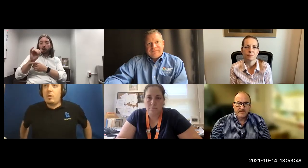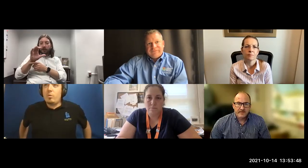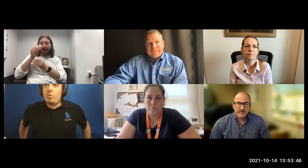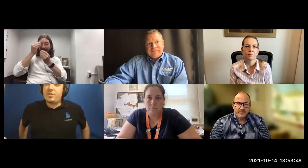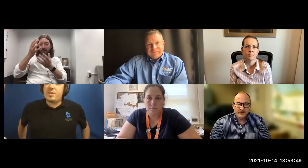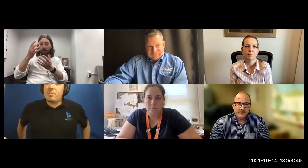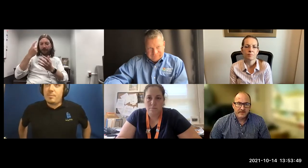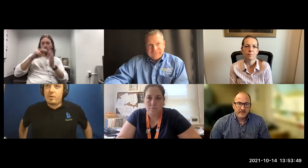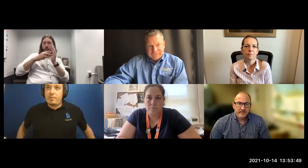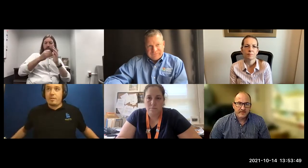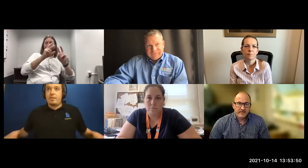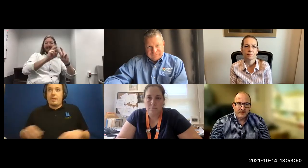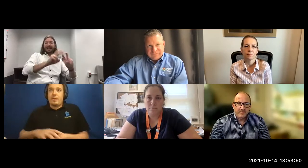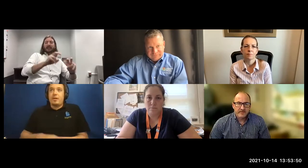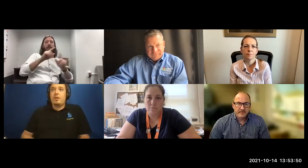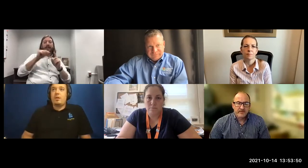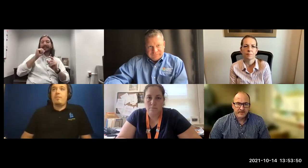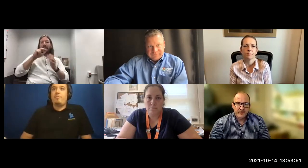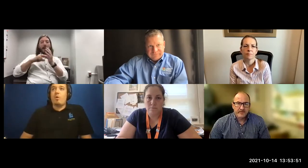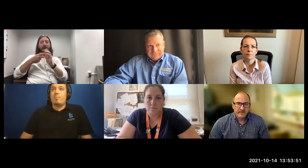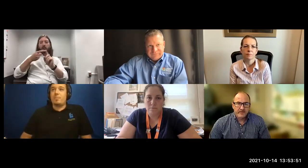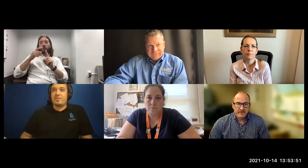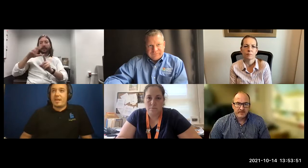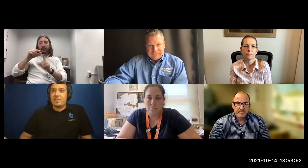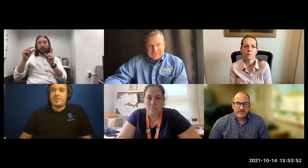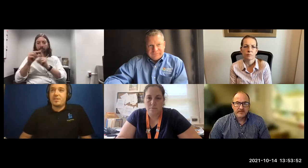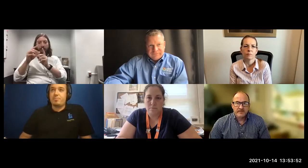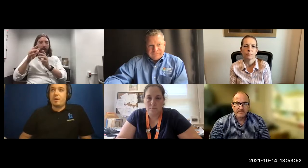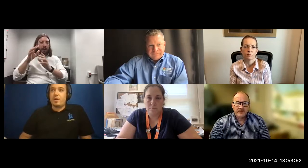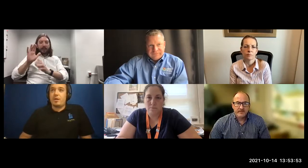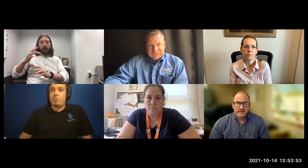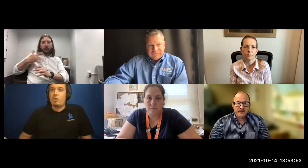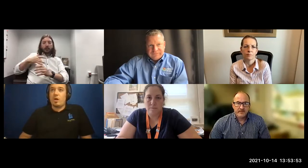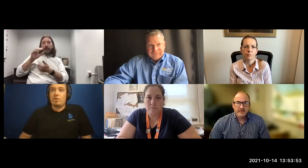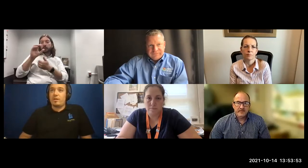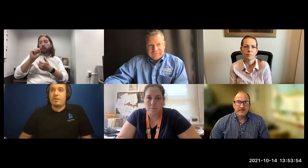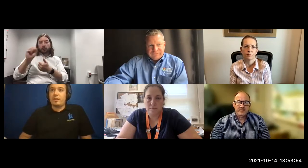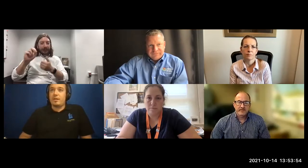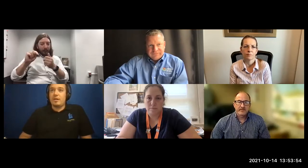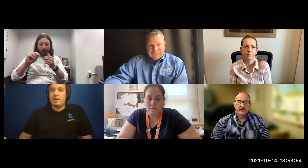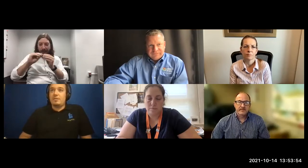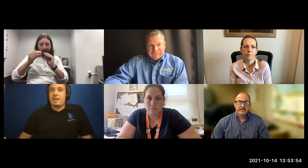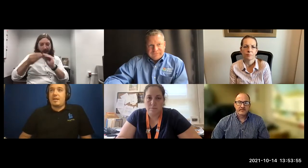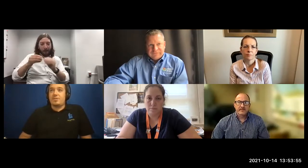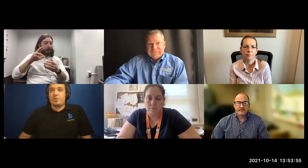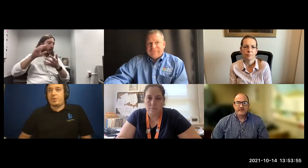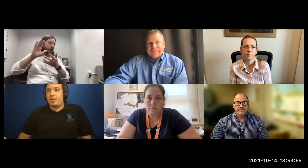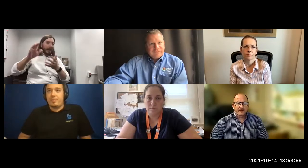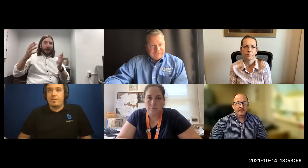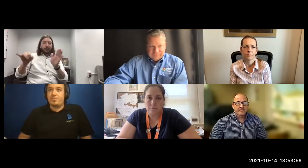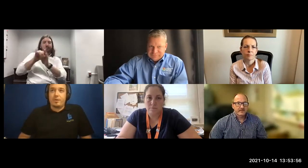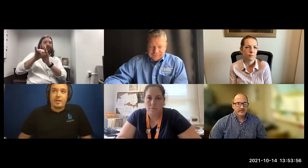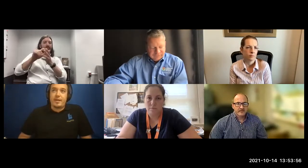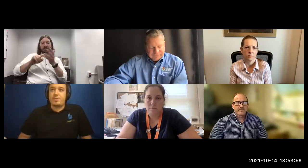information. We will want some demographic data for the purpose of analysis, but we're not looking to take in social